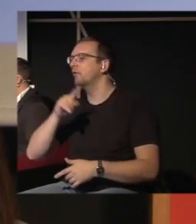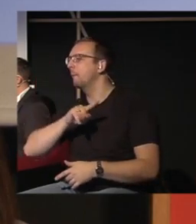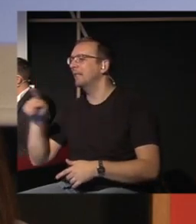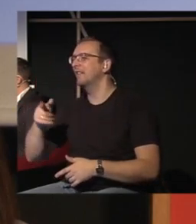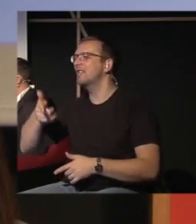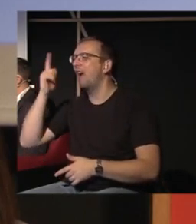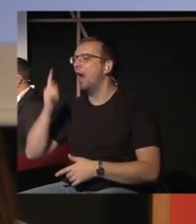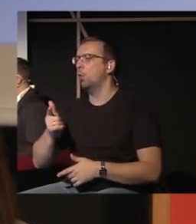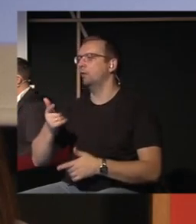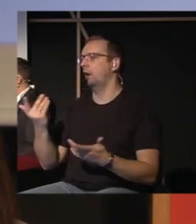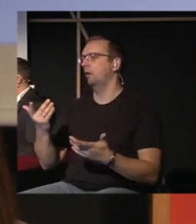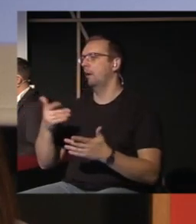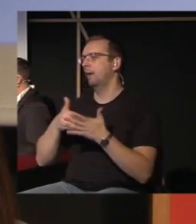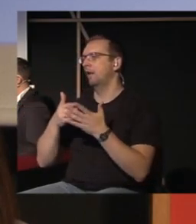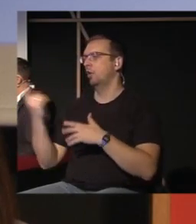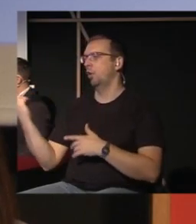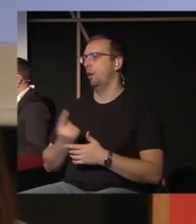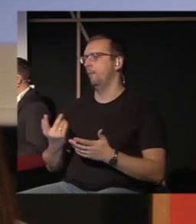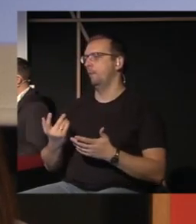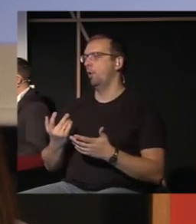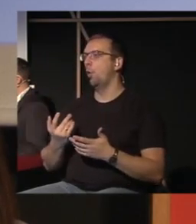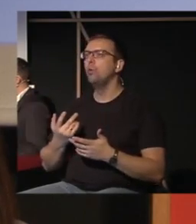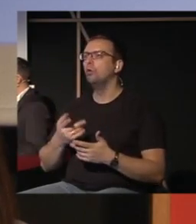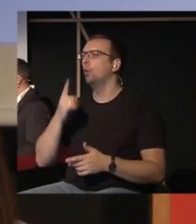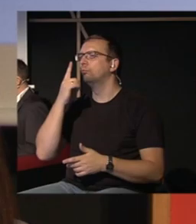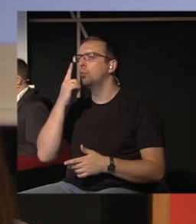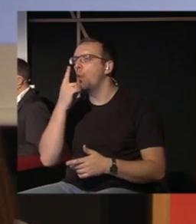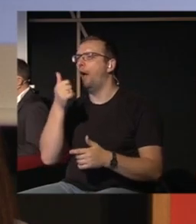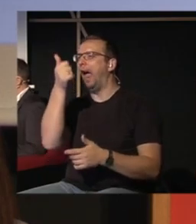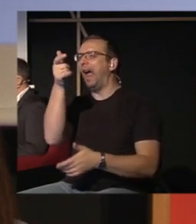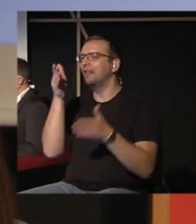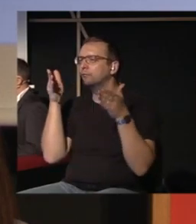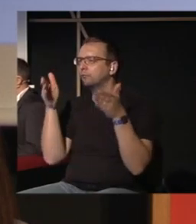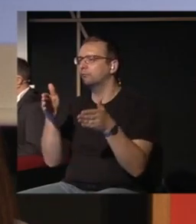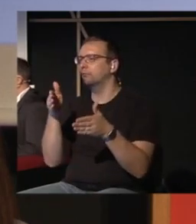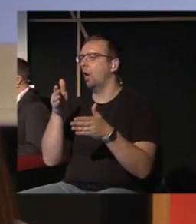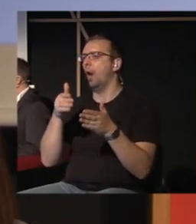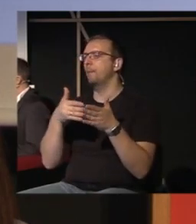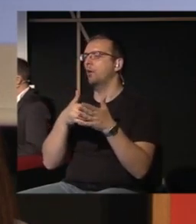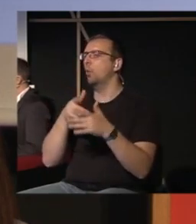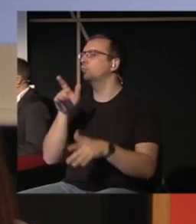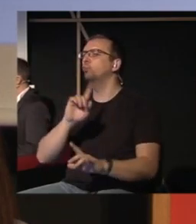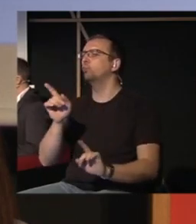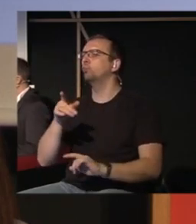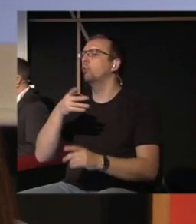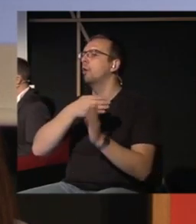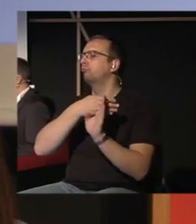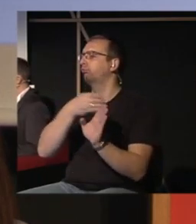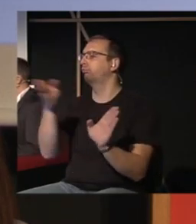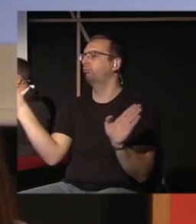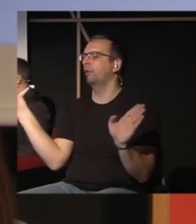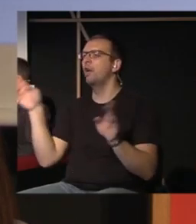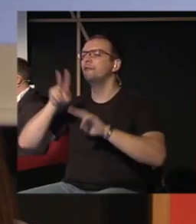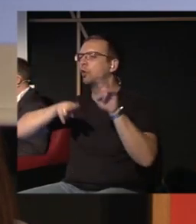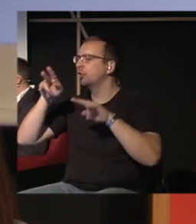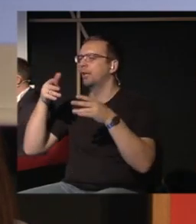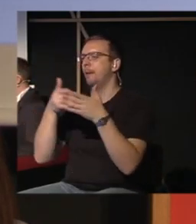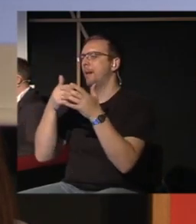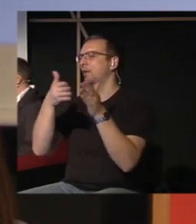think that is a huge success for the club. So it's not hard for me to do both